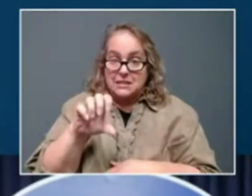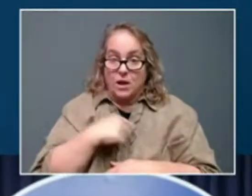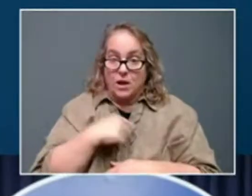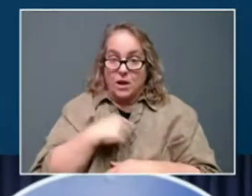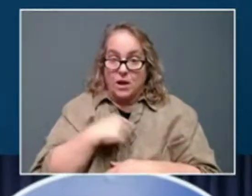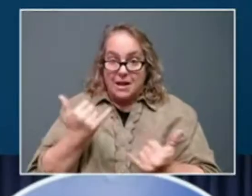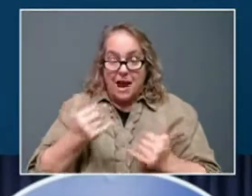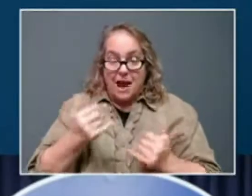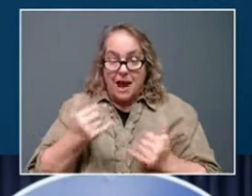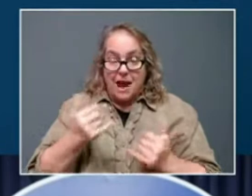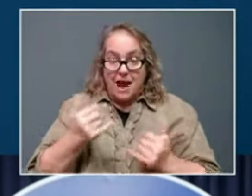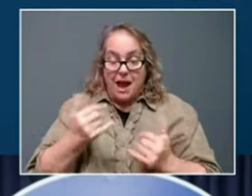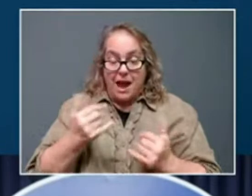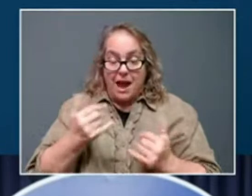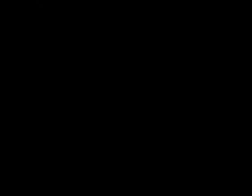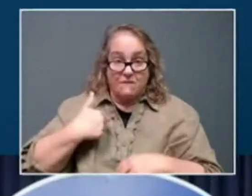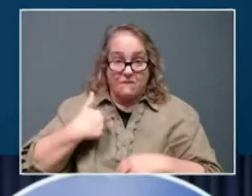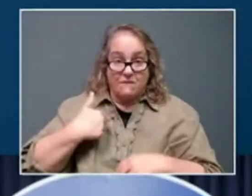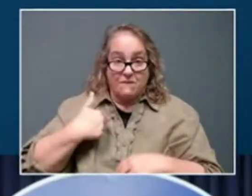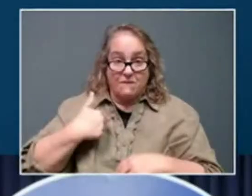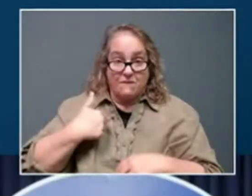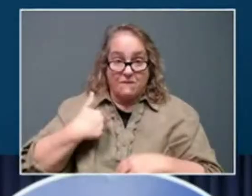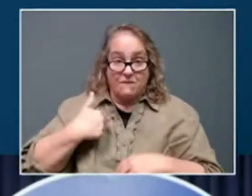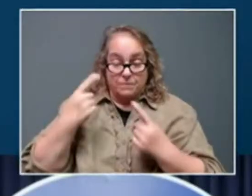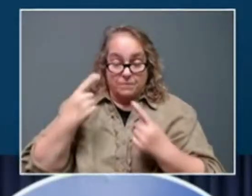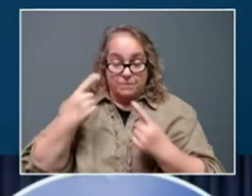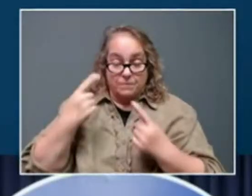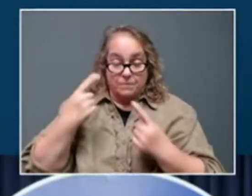we have been, aside from the peaks,